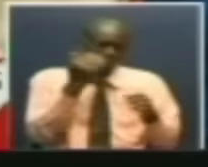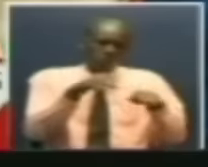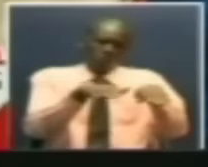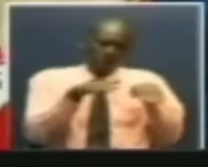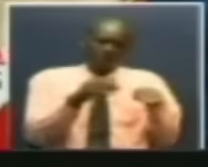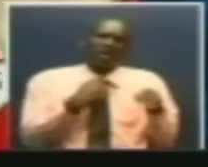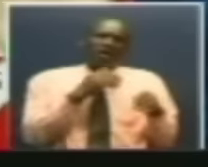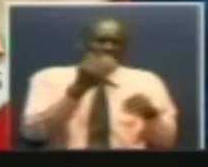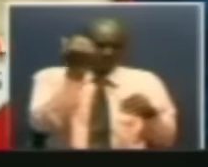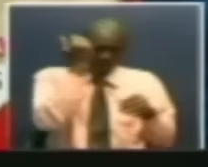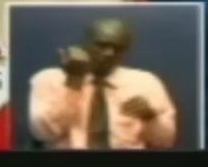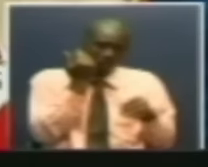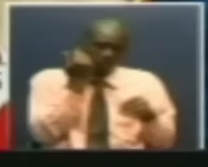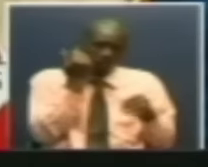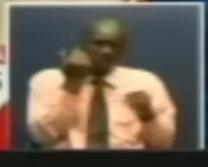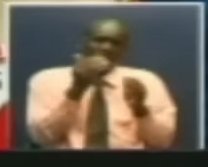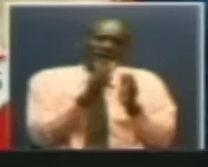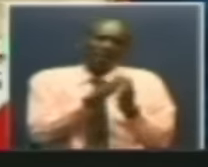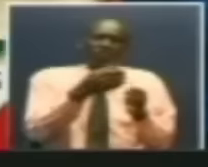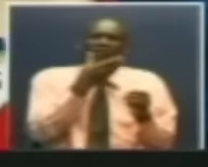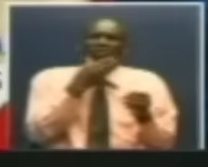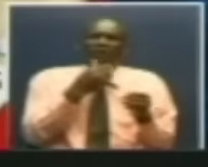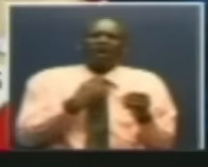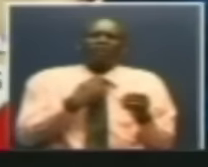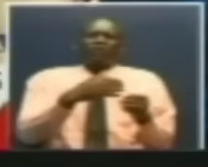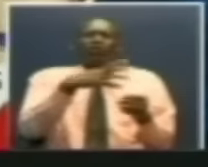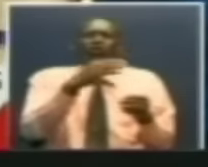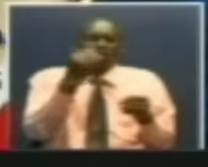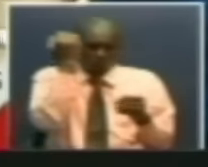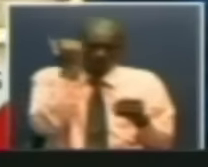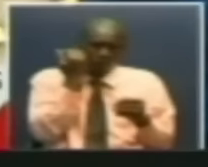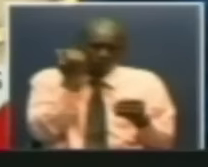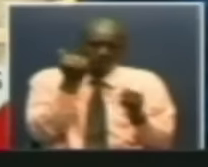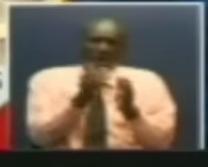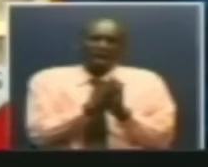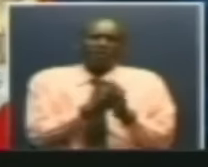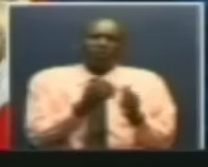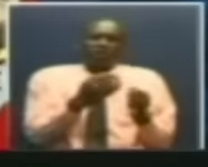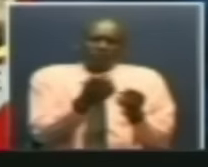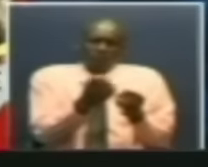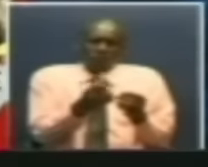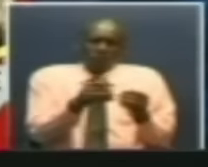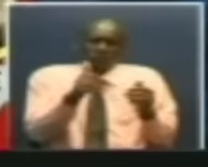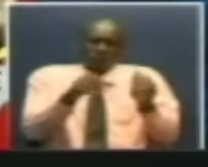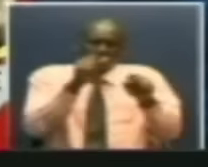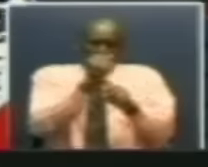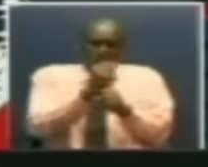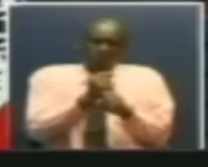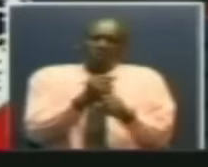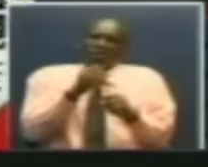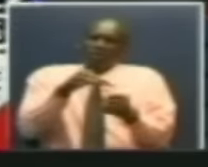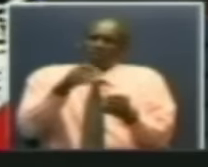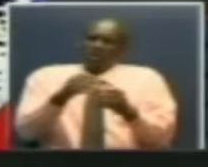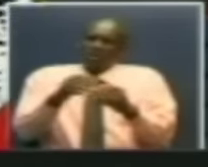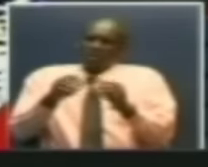He has been in court. He has been attending court. And there's very little we could do as the police. If that was the case, because in the